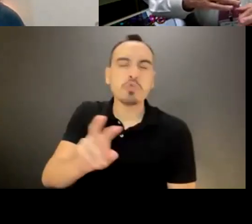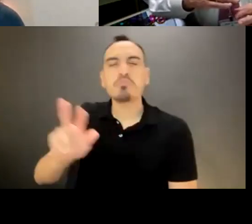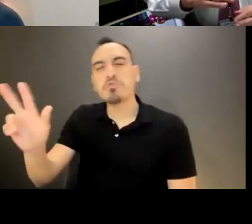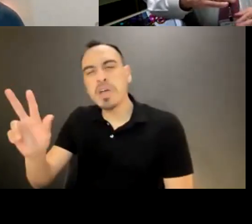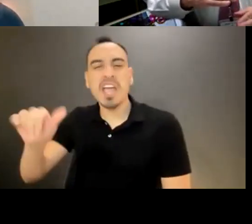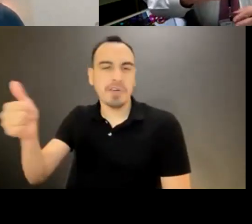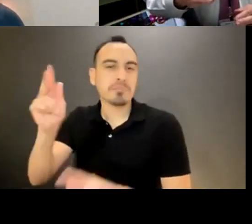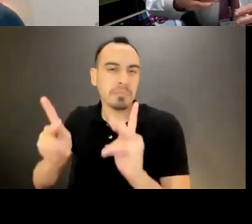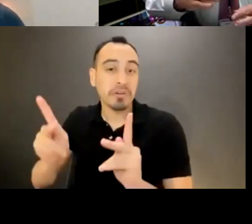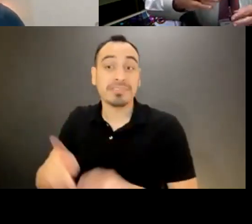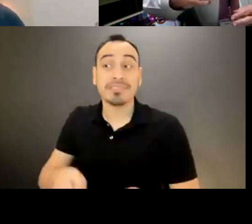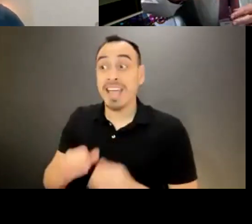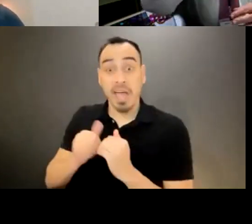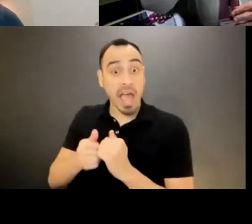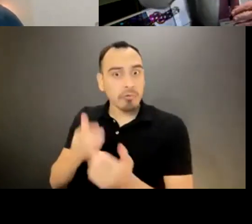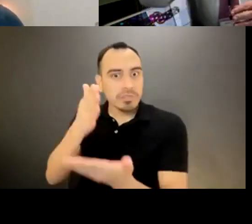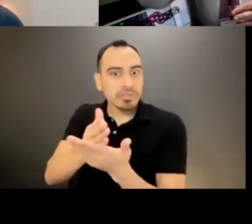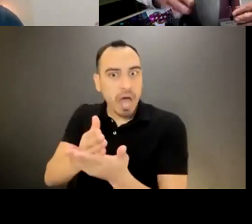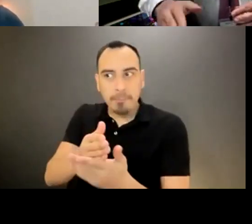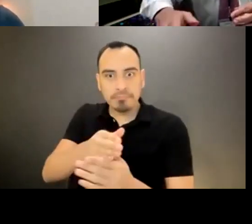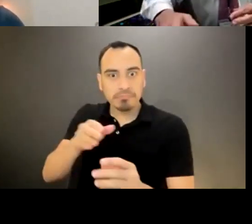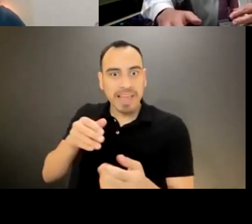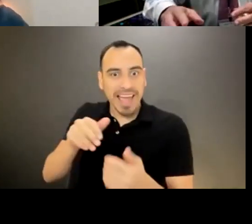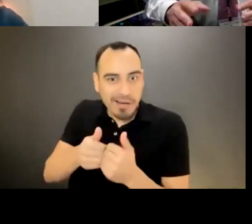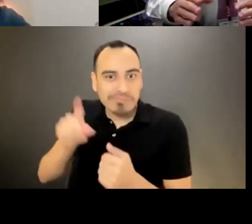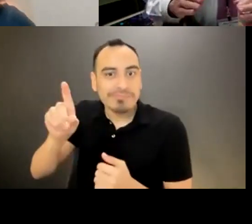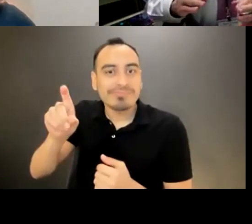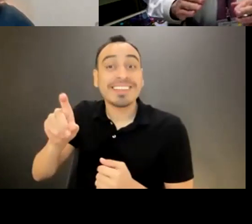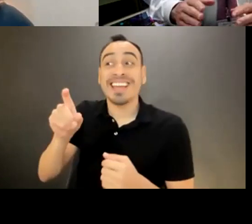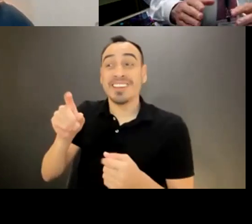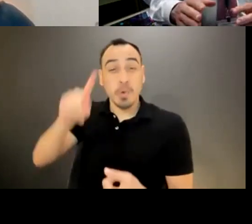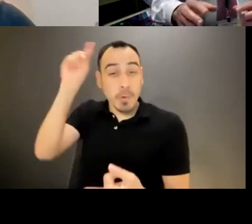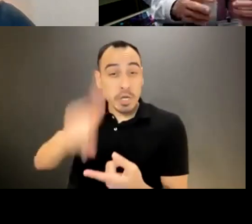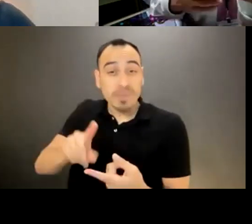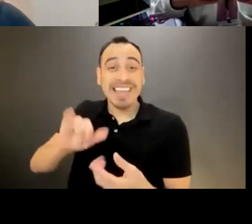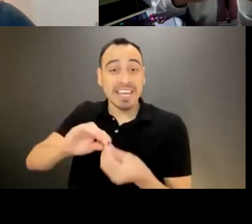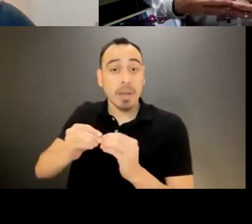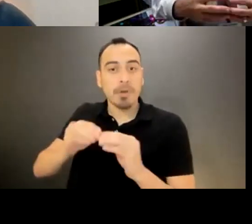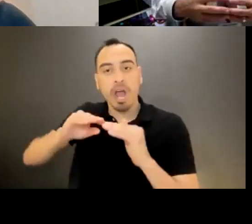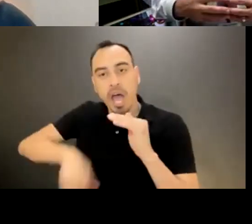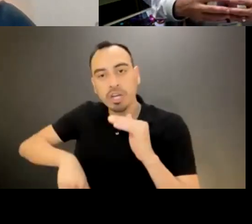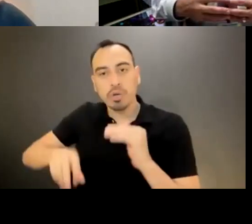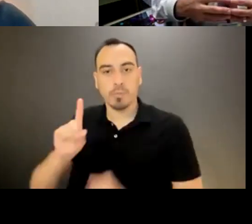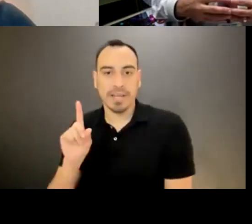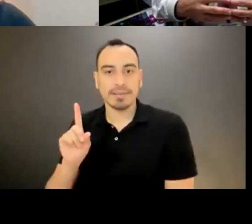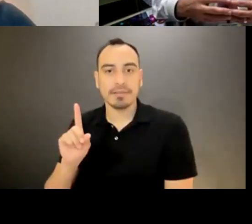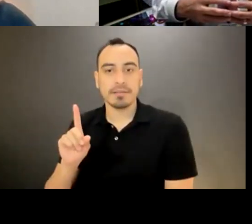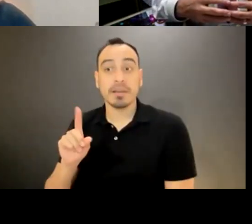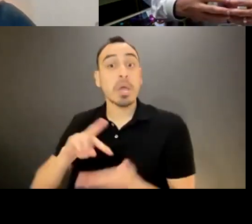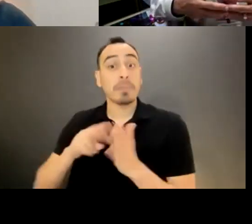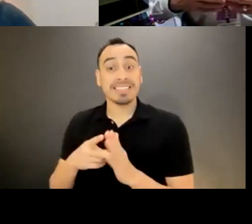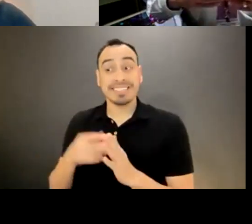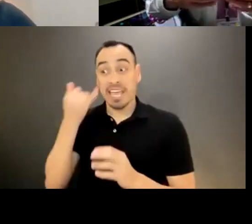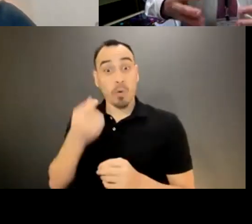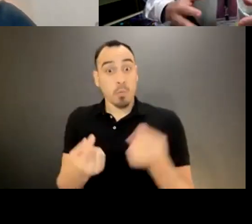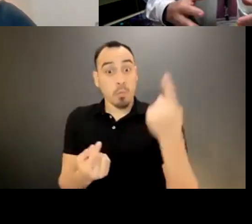the way to stop transmission of viruses, to get that number down below 1, so that for every person who's